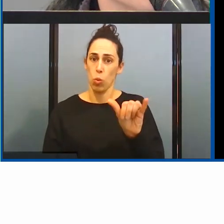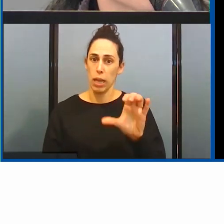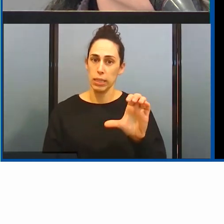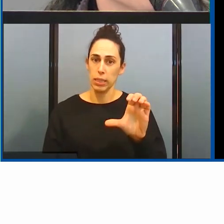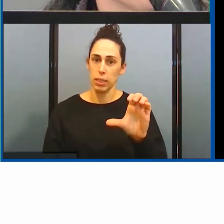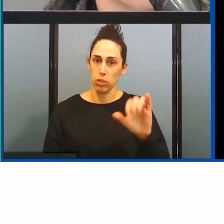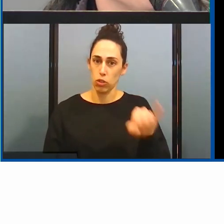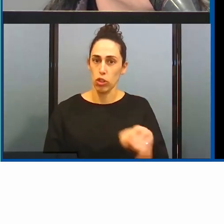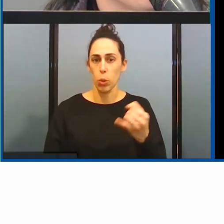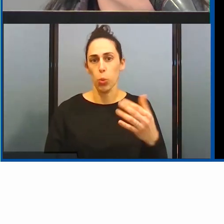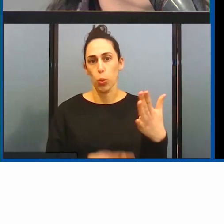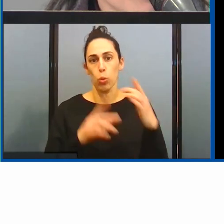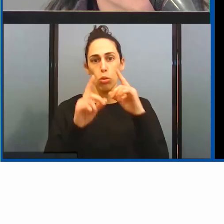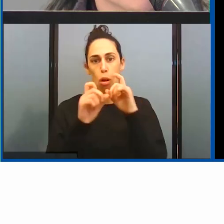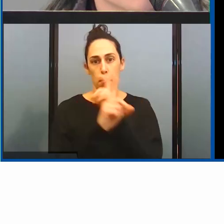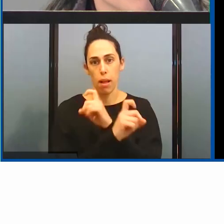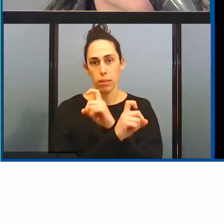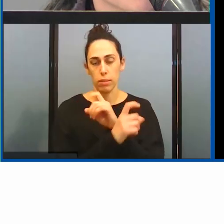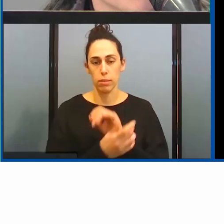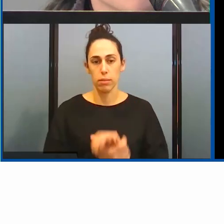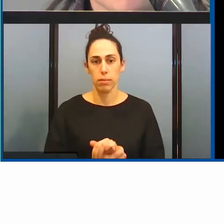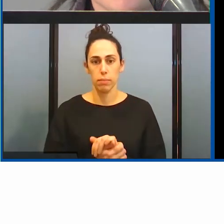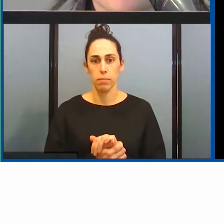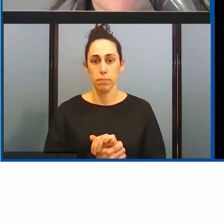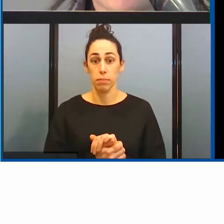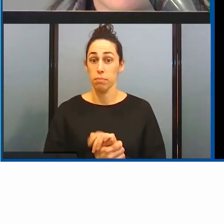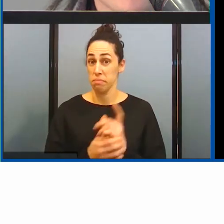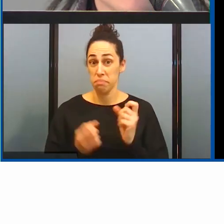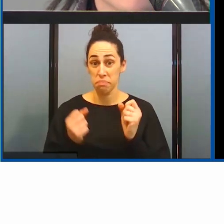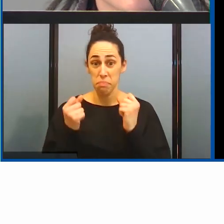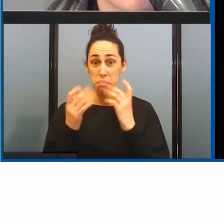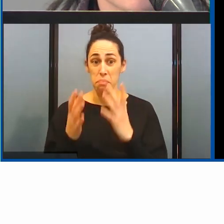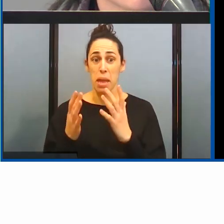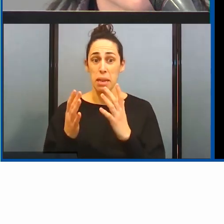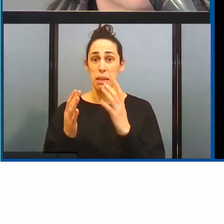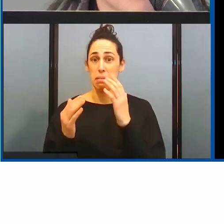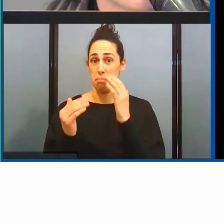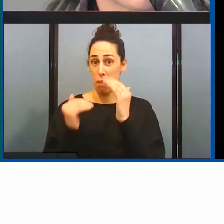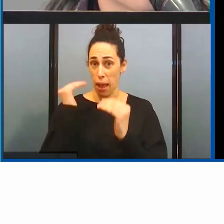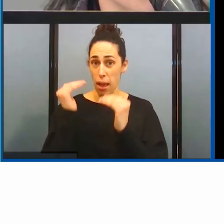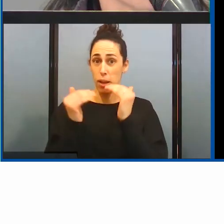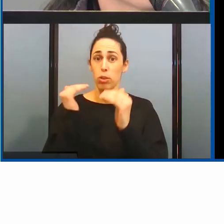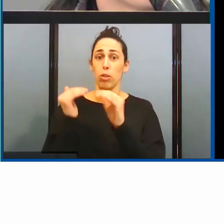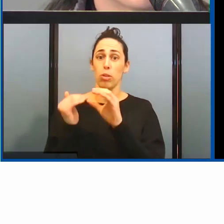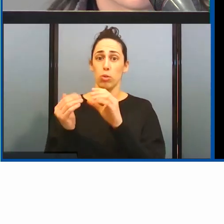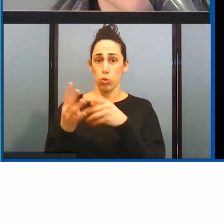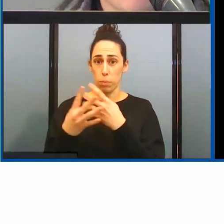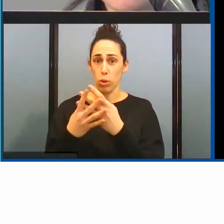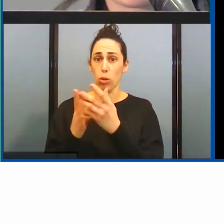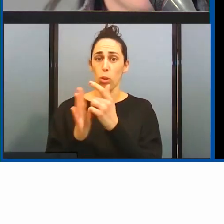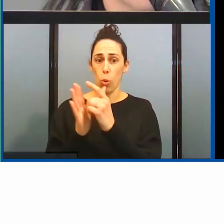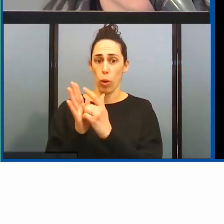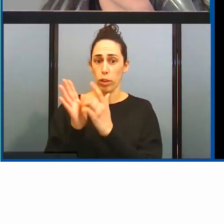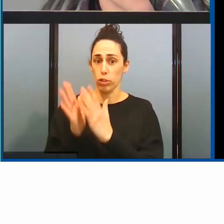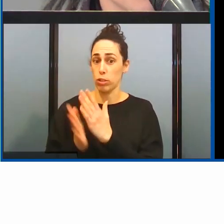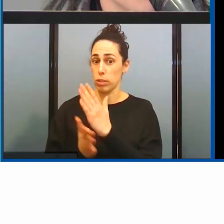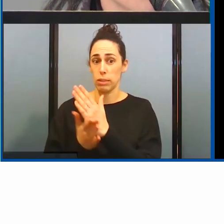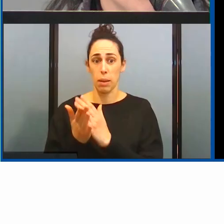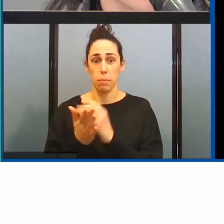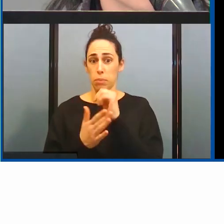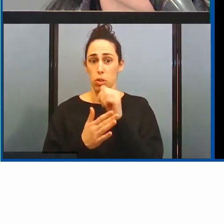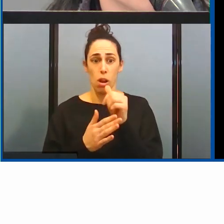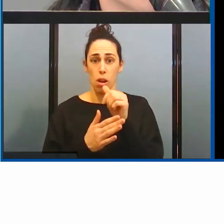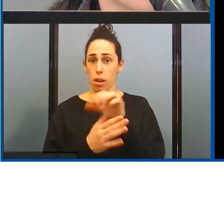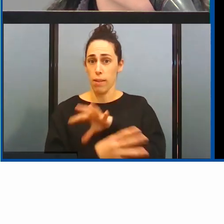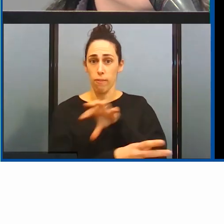criminal lawyers who don't practice in youth matters for that reason, and some practice in both, and some practice only in